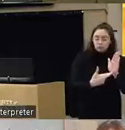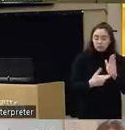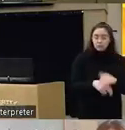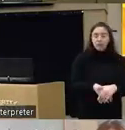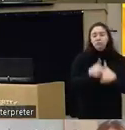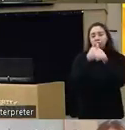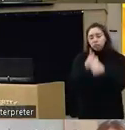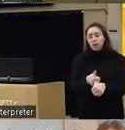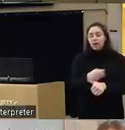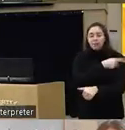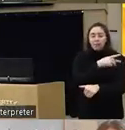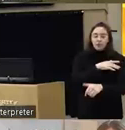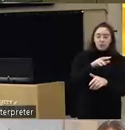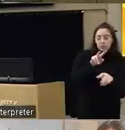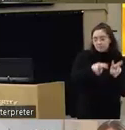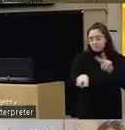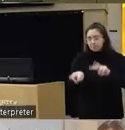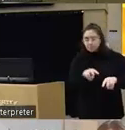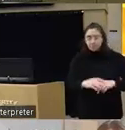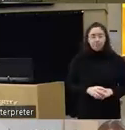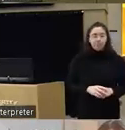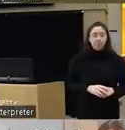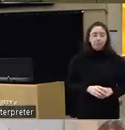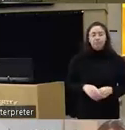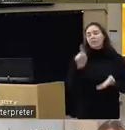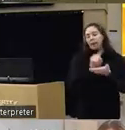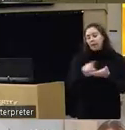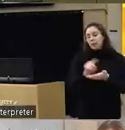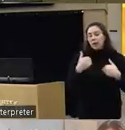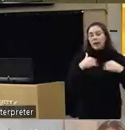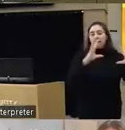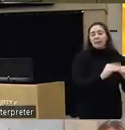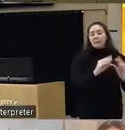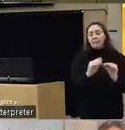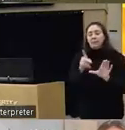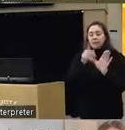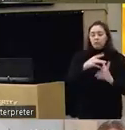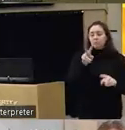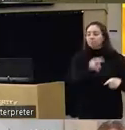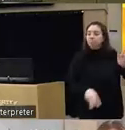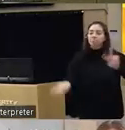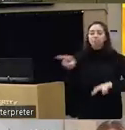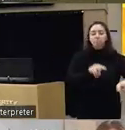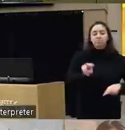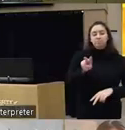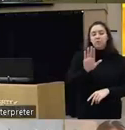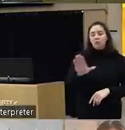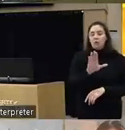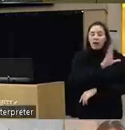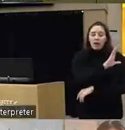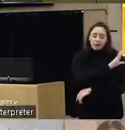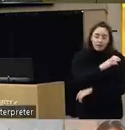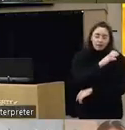tracking patients' progress. And then they also have weekly meetings with the consulting psychiatrist to review their panel and cases and receive